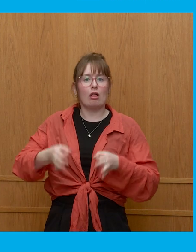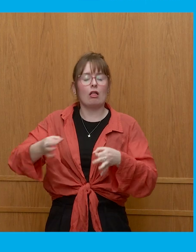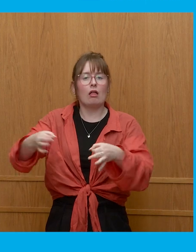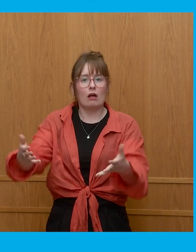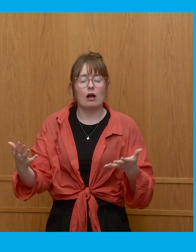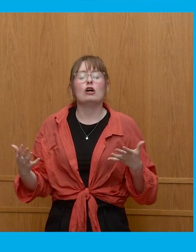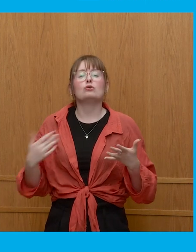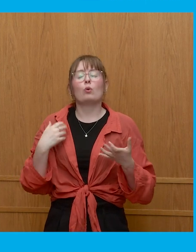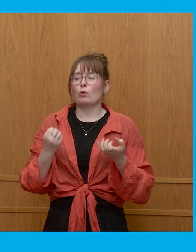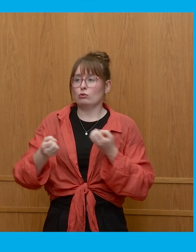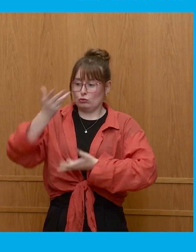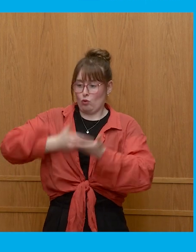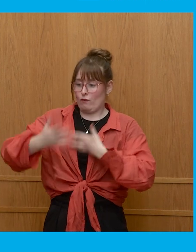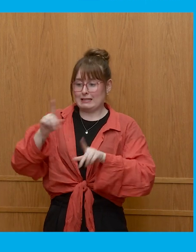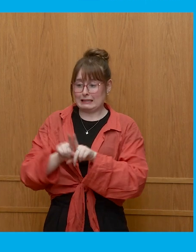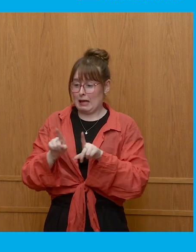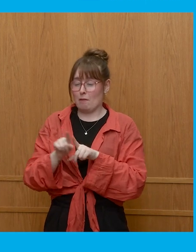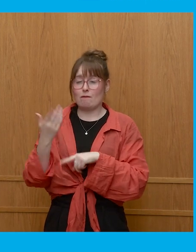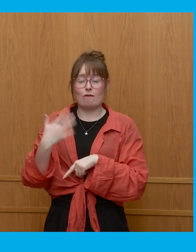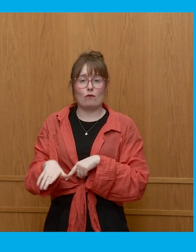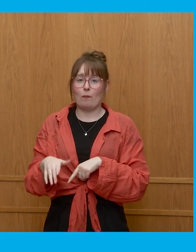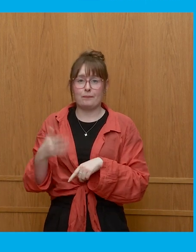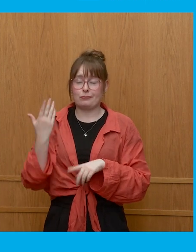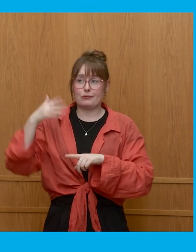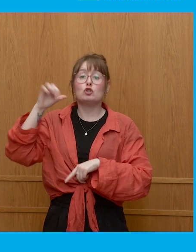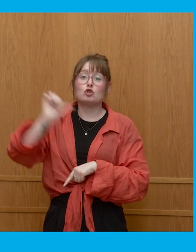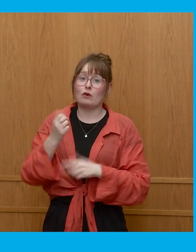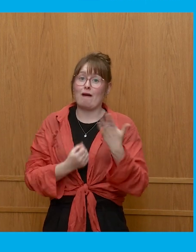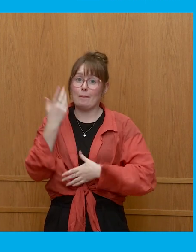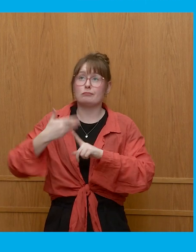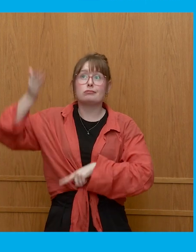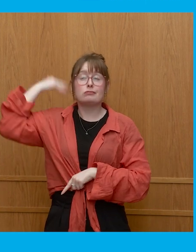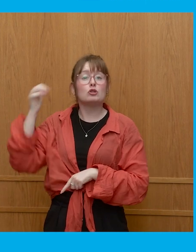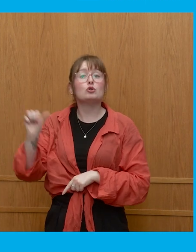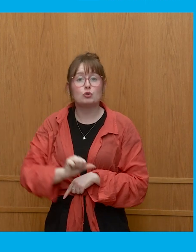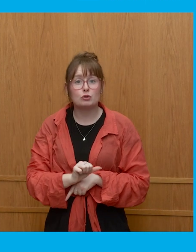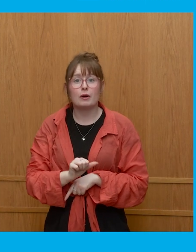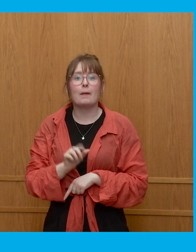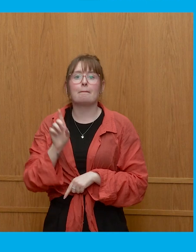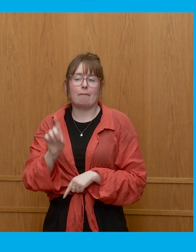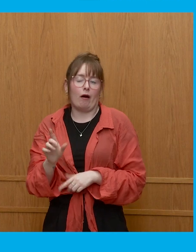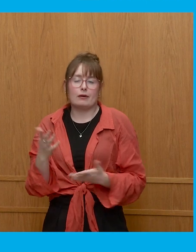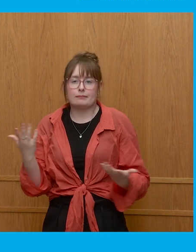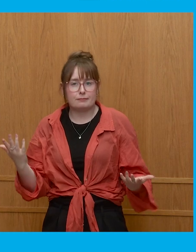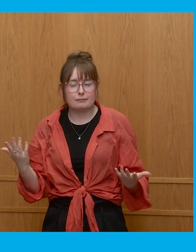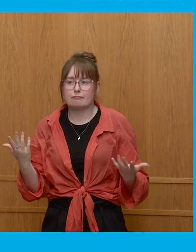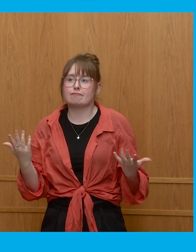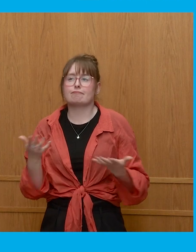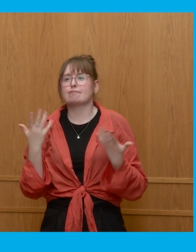was coming from very, very, very long before. And there were many,